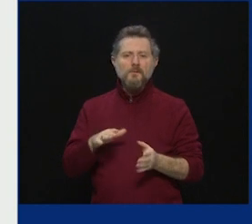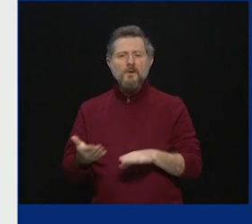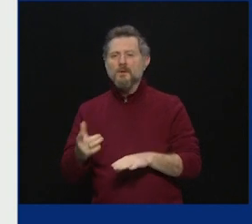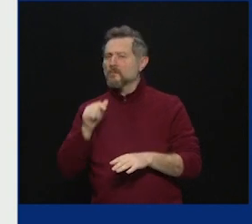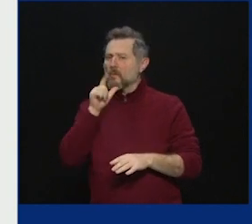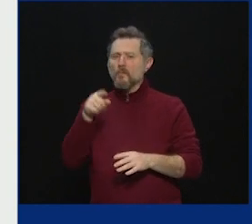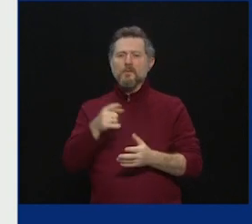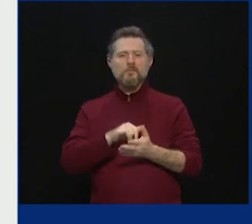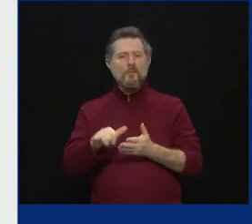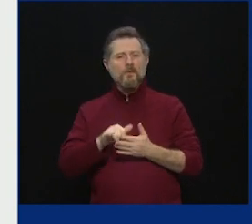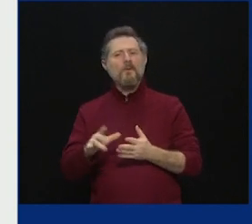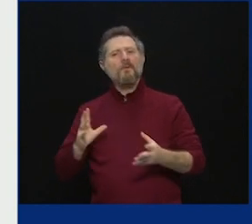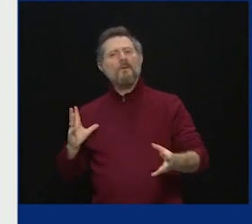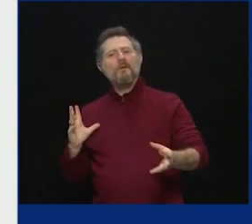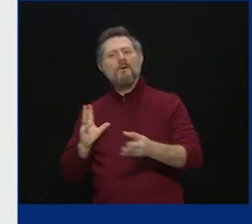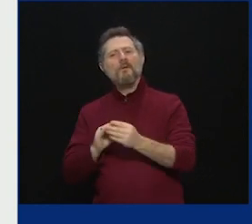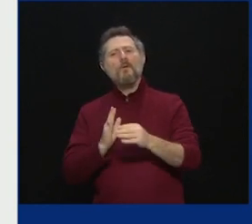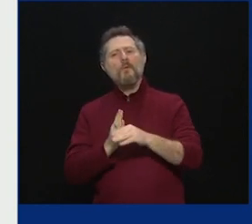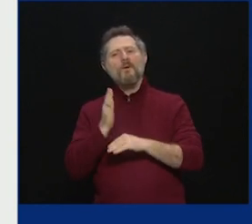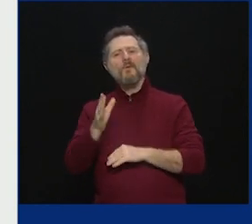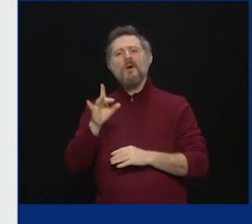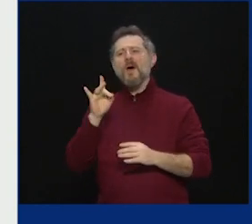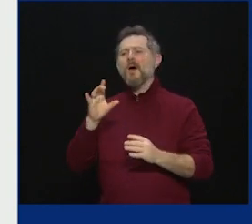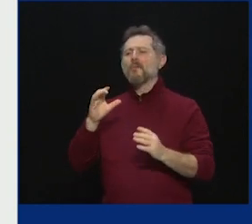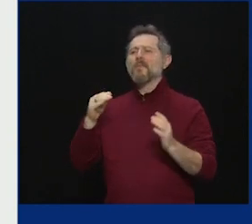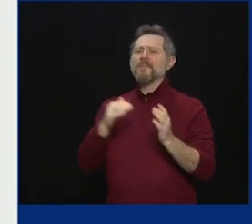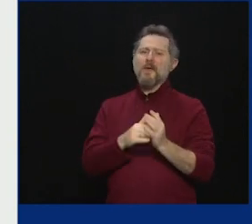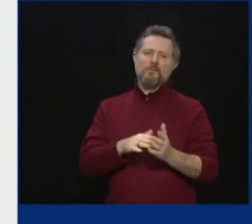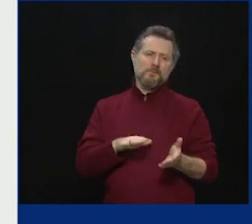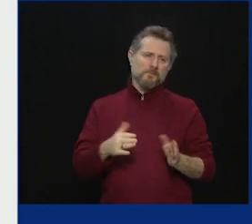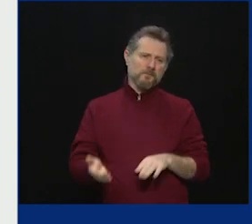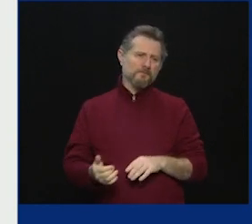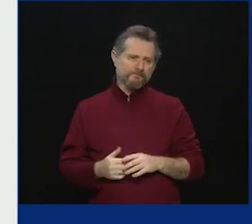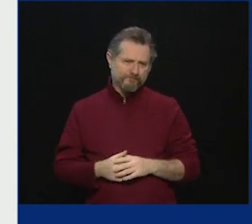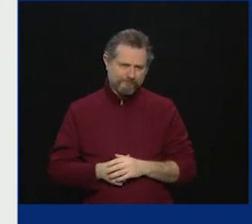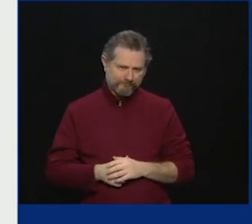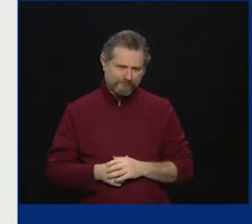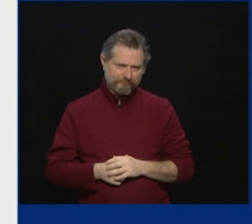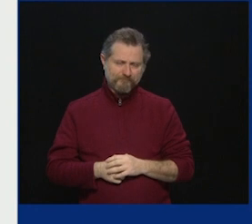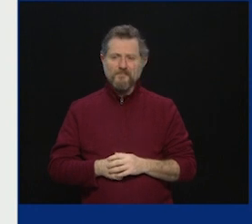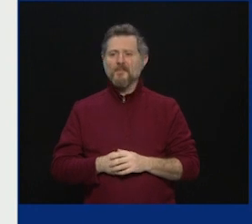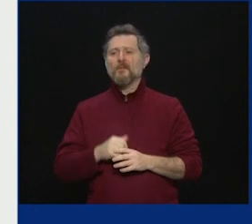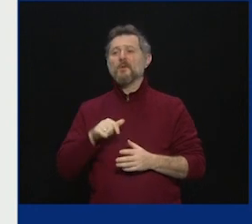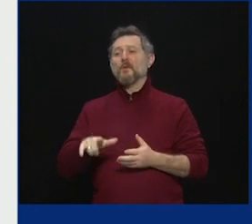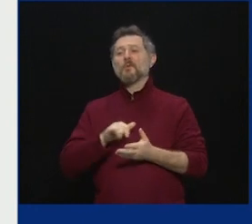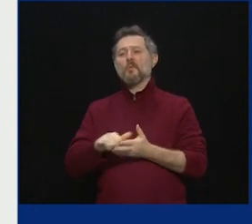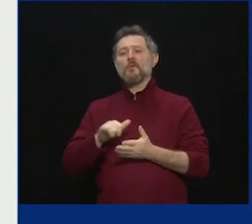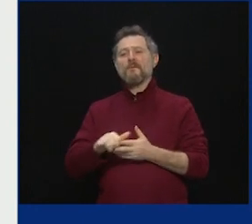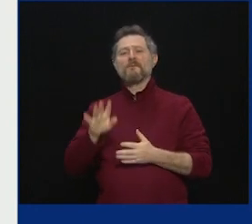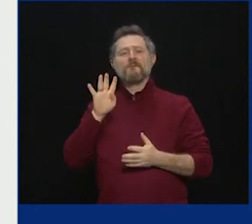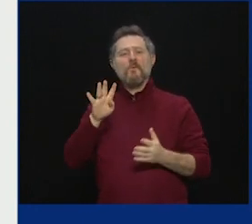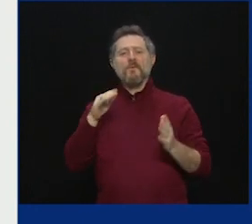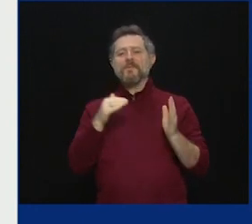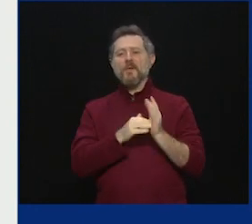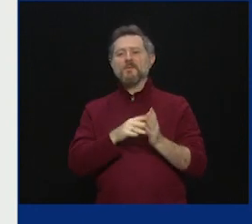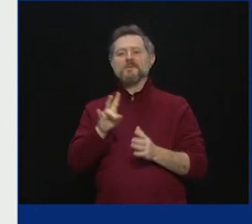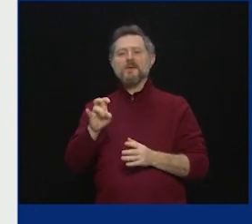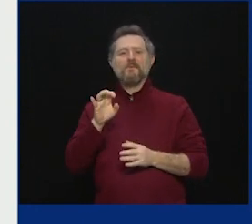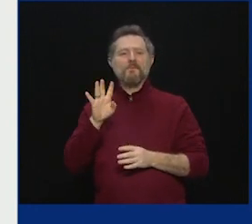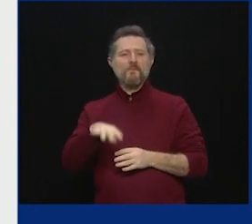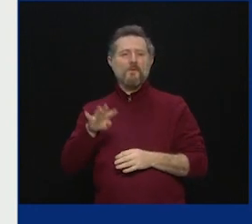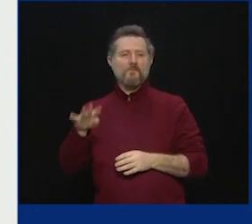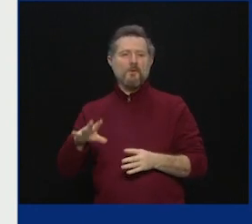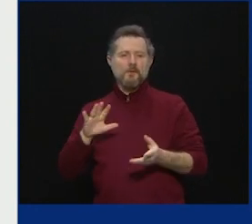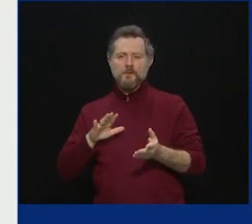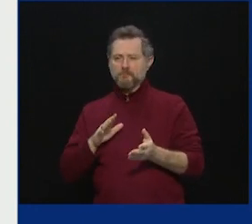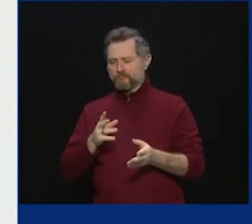the beginning of this pandemic. We had 4,744 New Yorkers hospitalized just yesterday. Again,